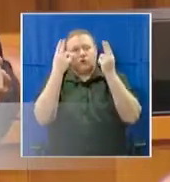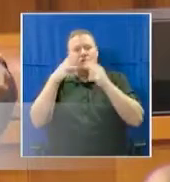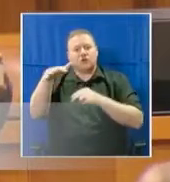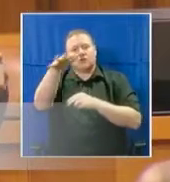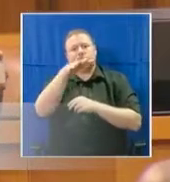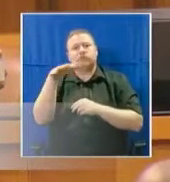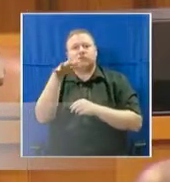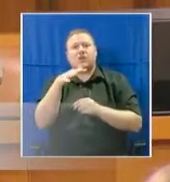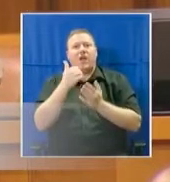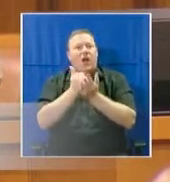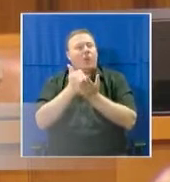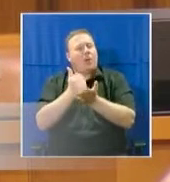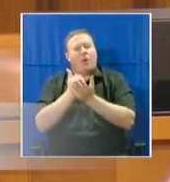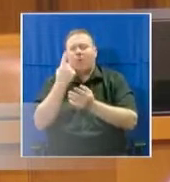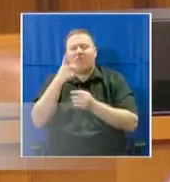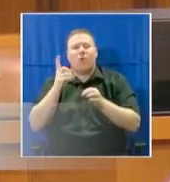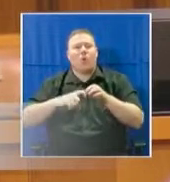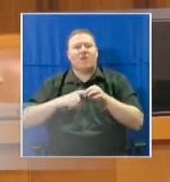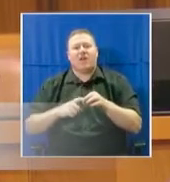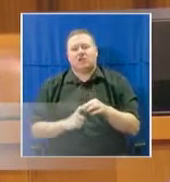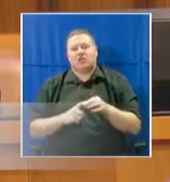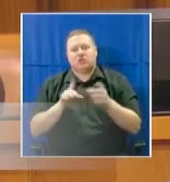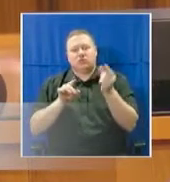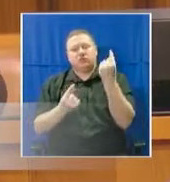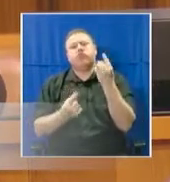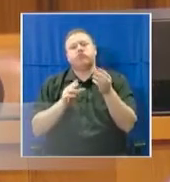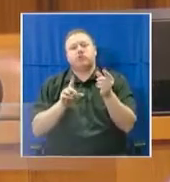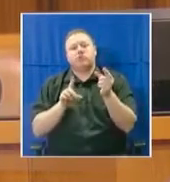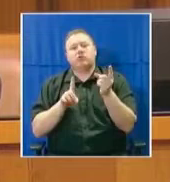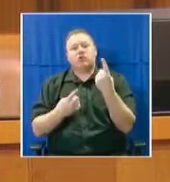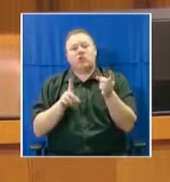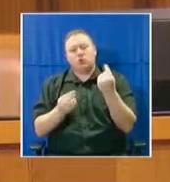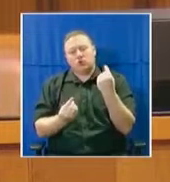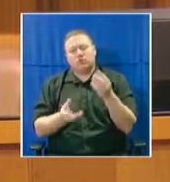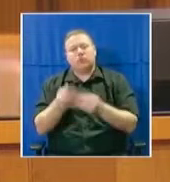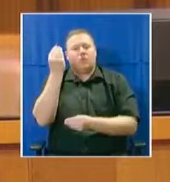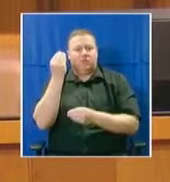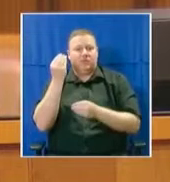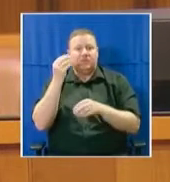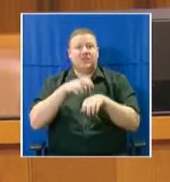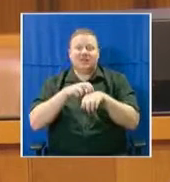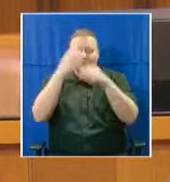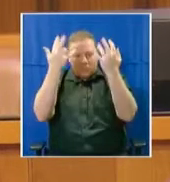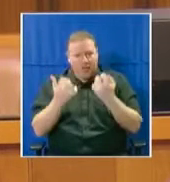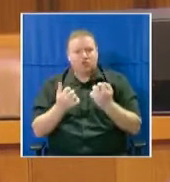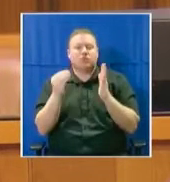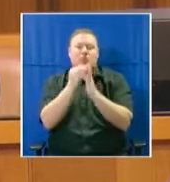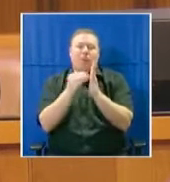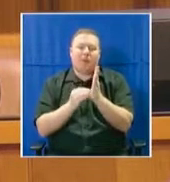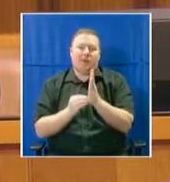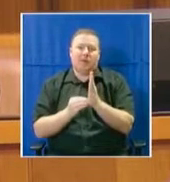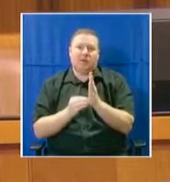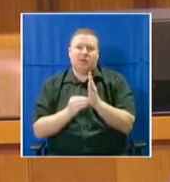to obtain their desired qualification. This requires the efficient use of education budget allocations. With allegations